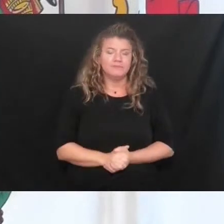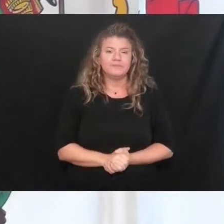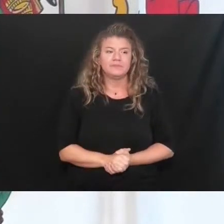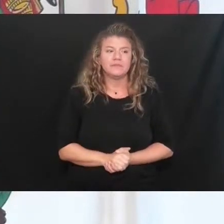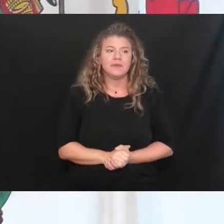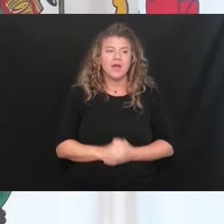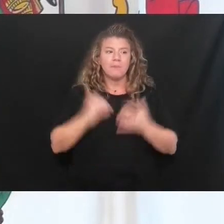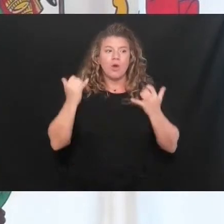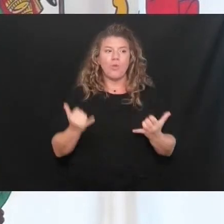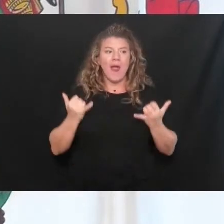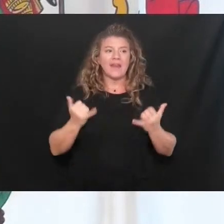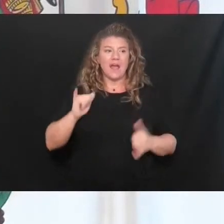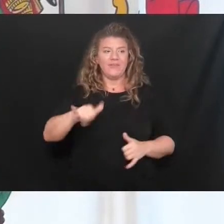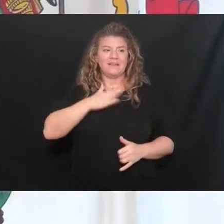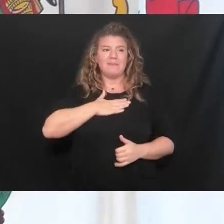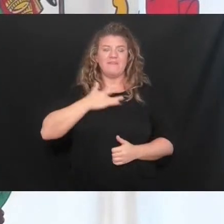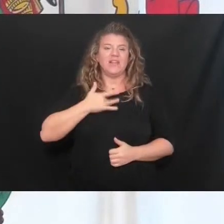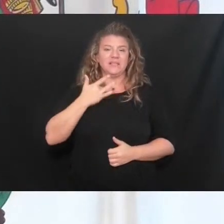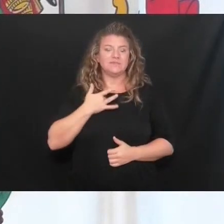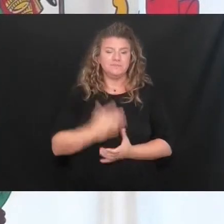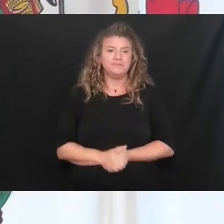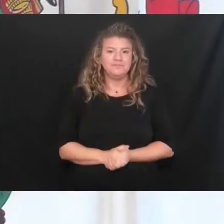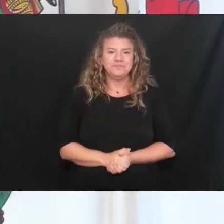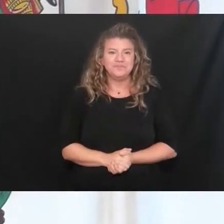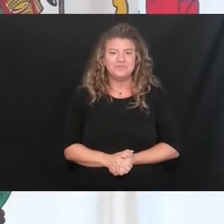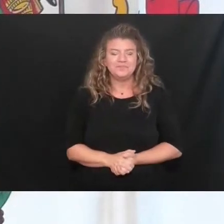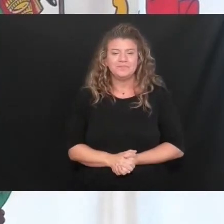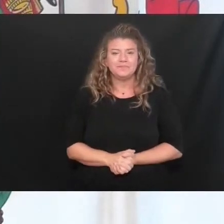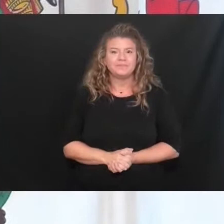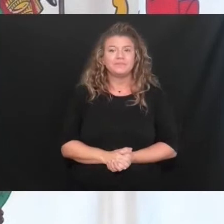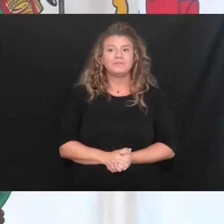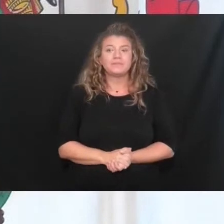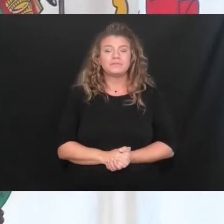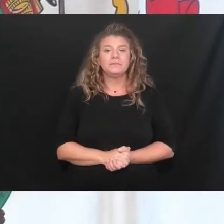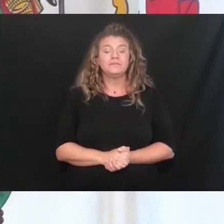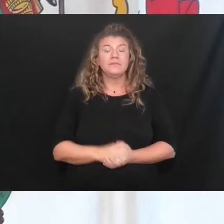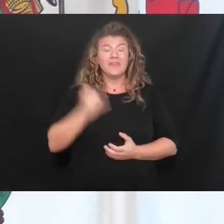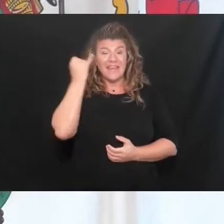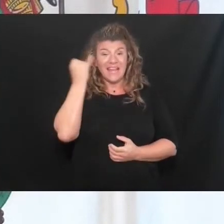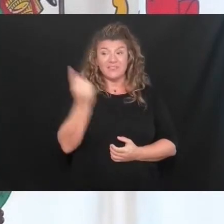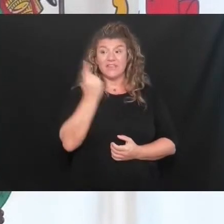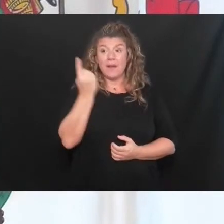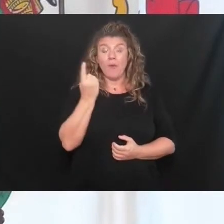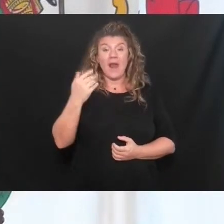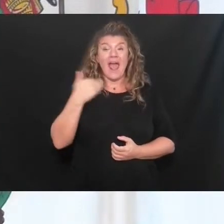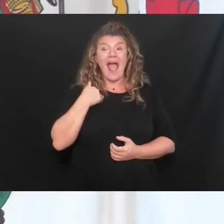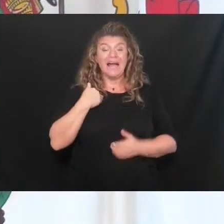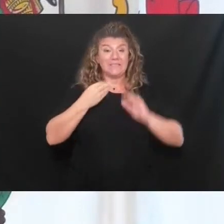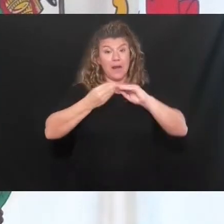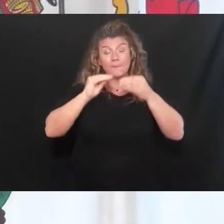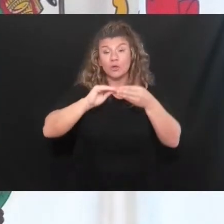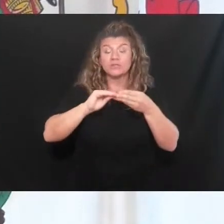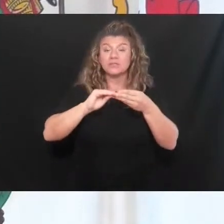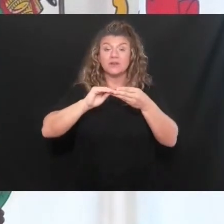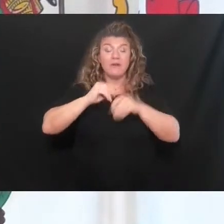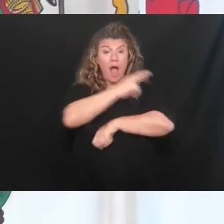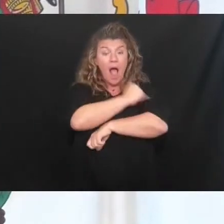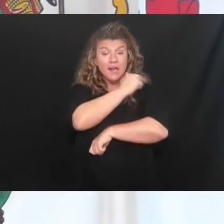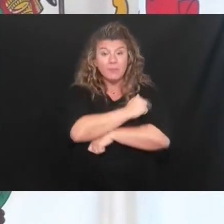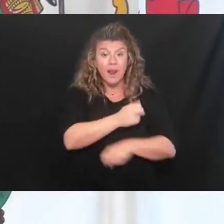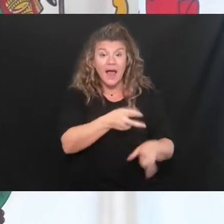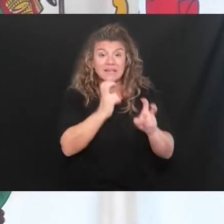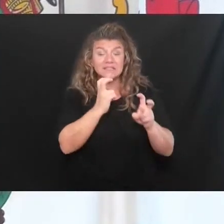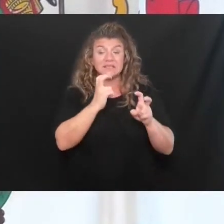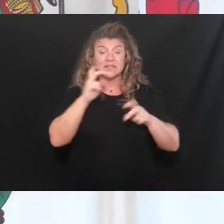right now, that's my feelings wholeheartedly. Now, if anybody's got some numbers of